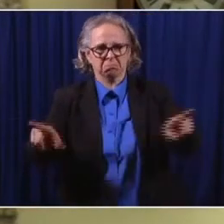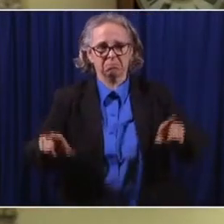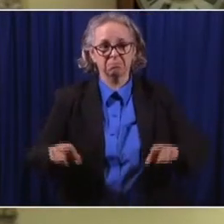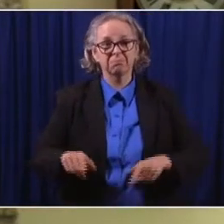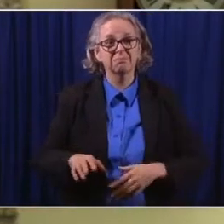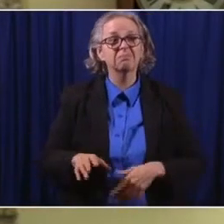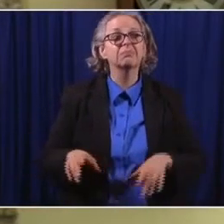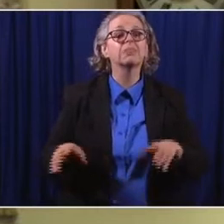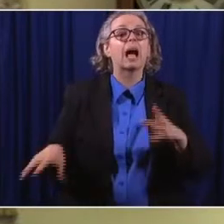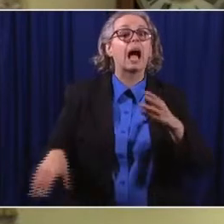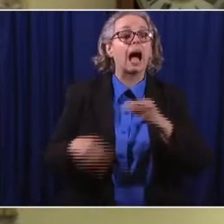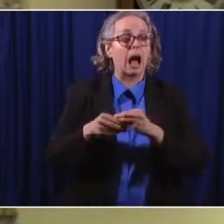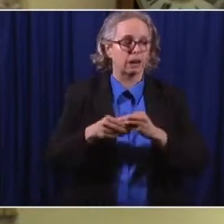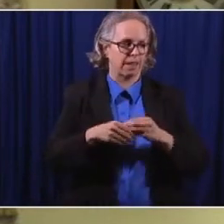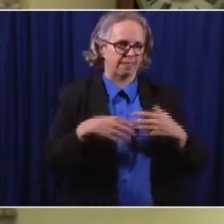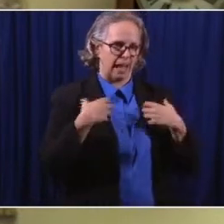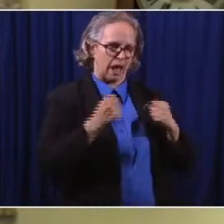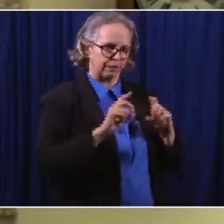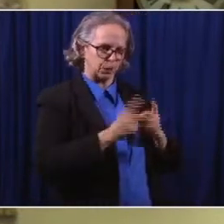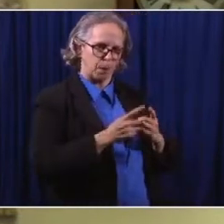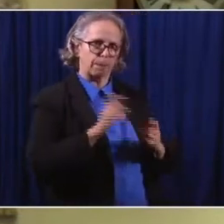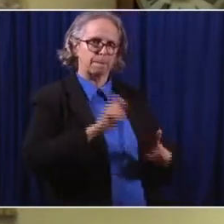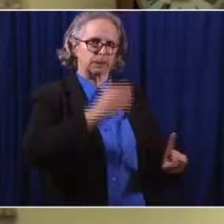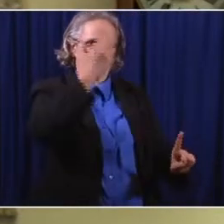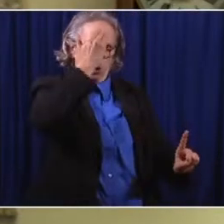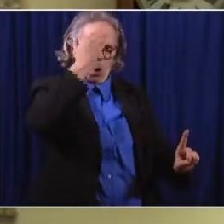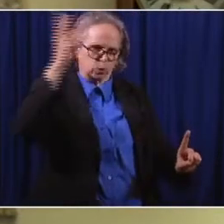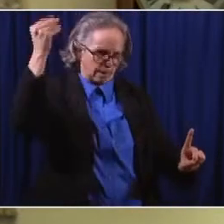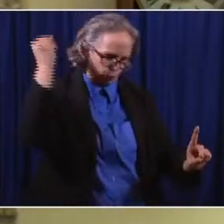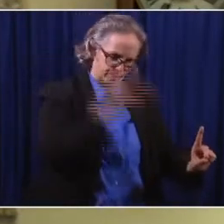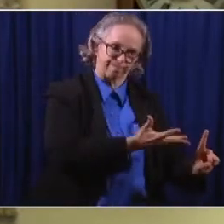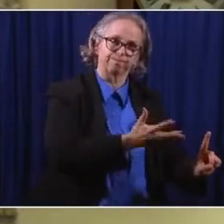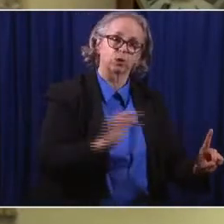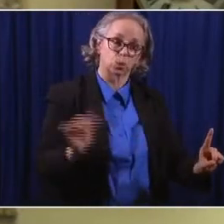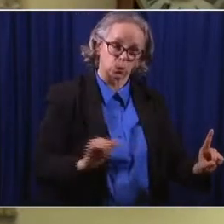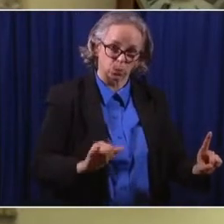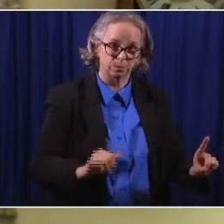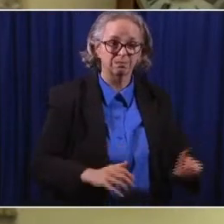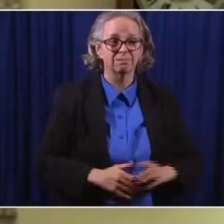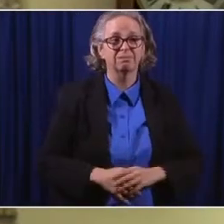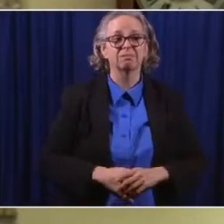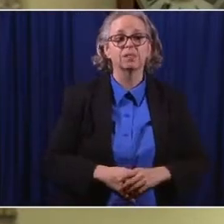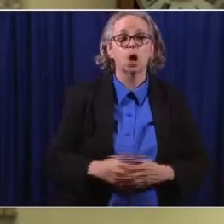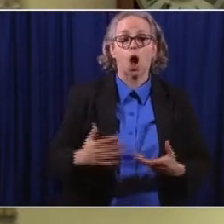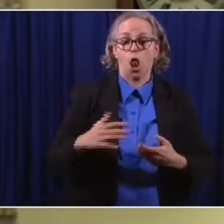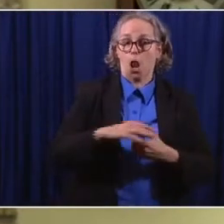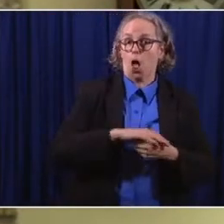report the number of newly reported and cumulative cases to the Ohio Department of Health every Tuesday.